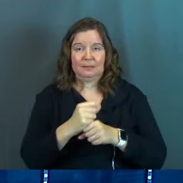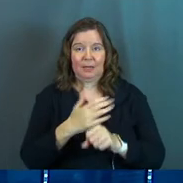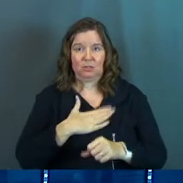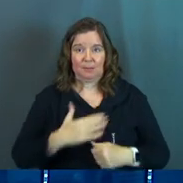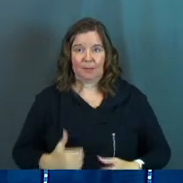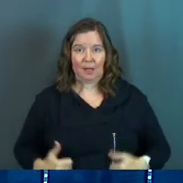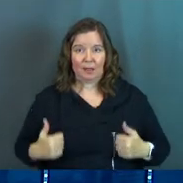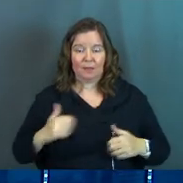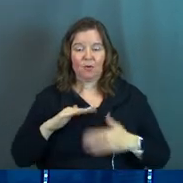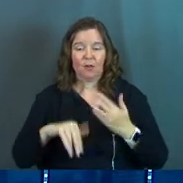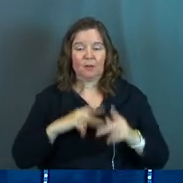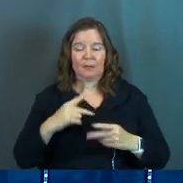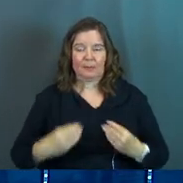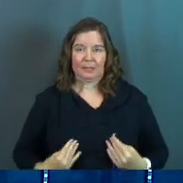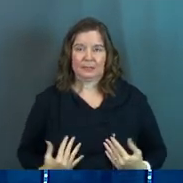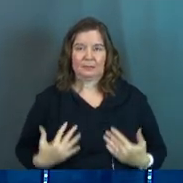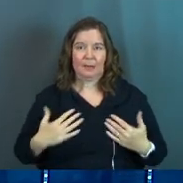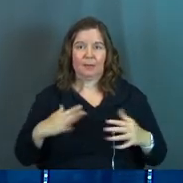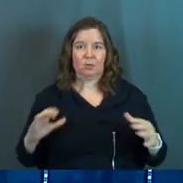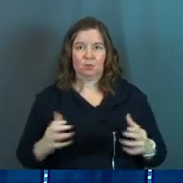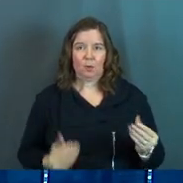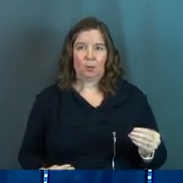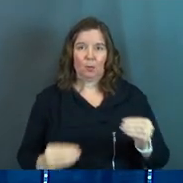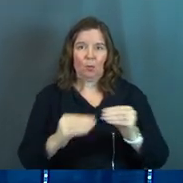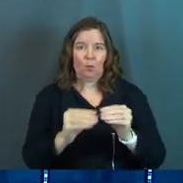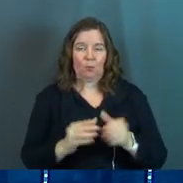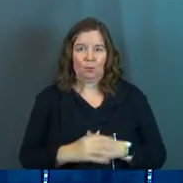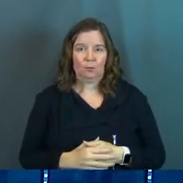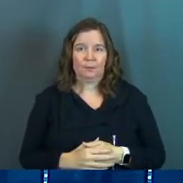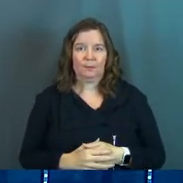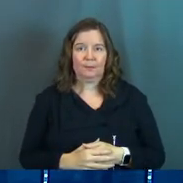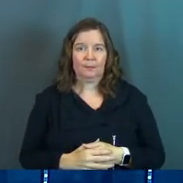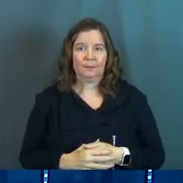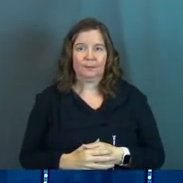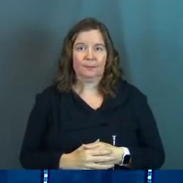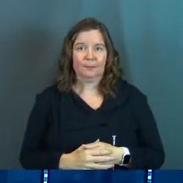life. All the people that inspire me to do it more.